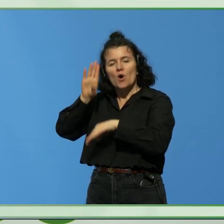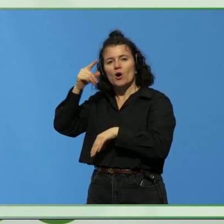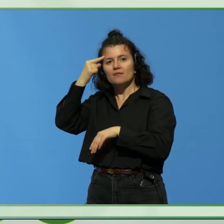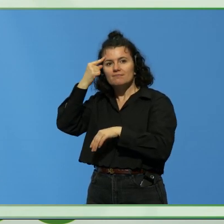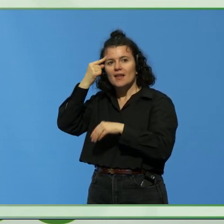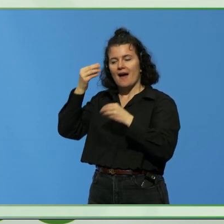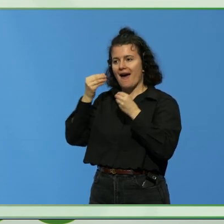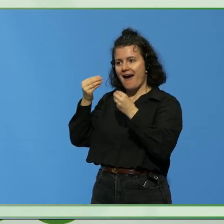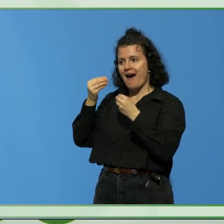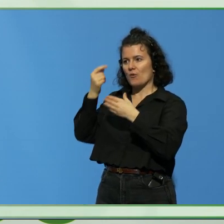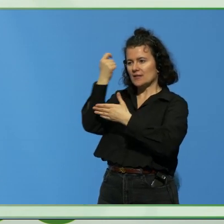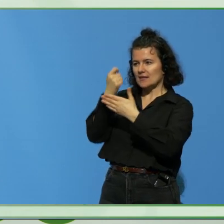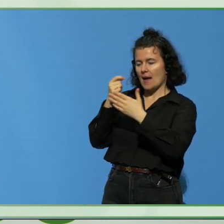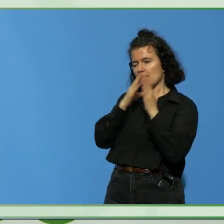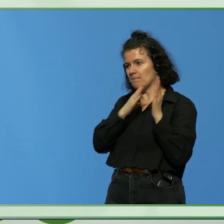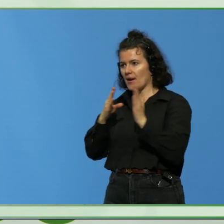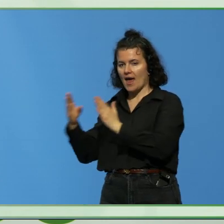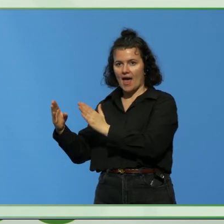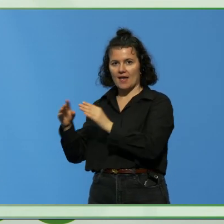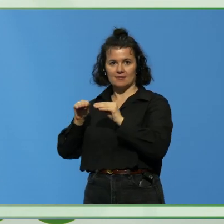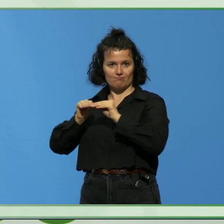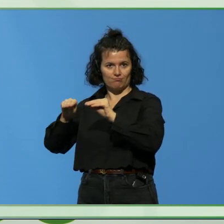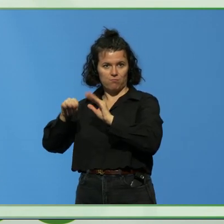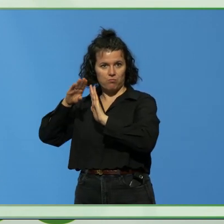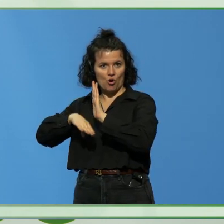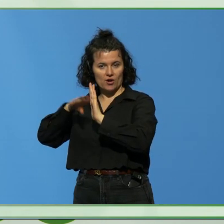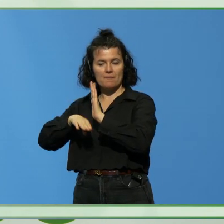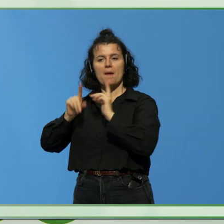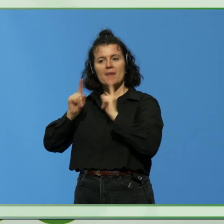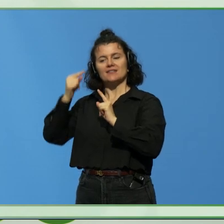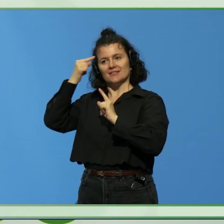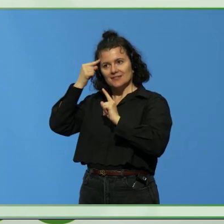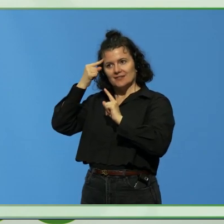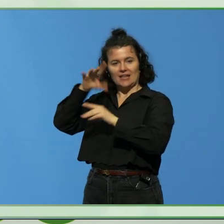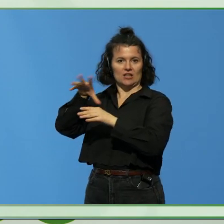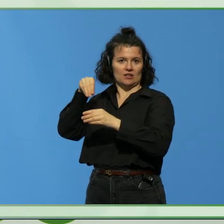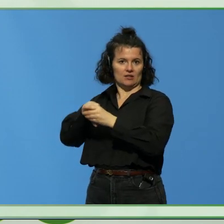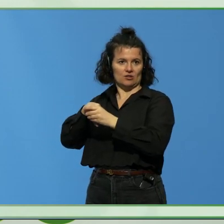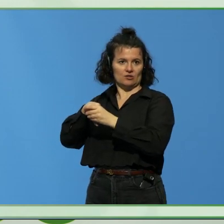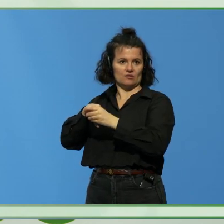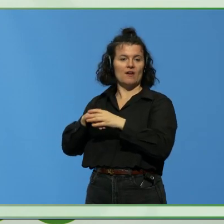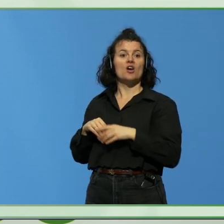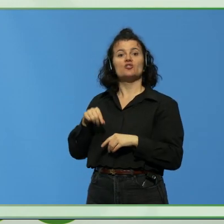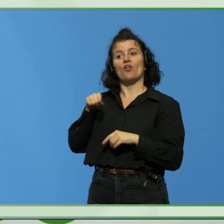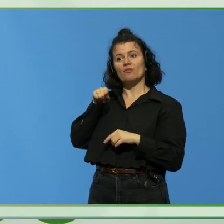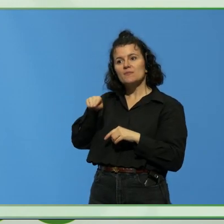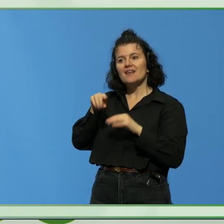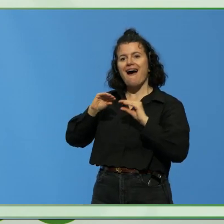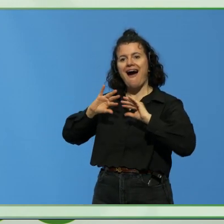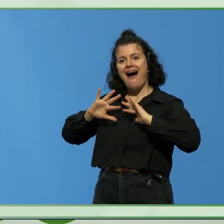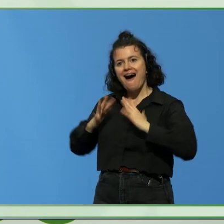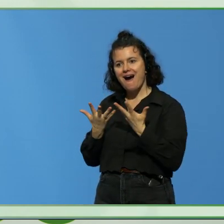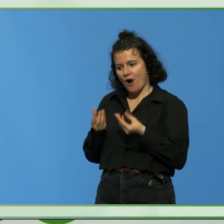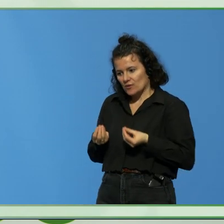by default, like as a foundation, and not like an extra layer to it. And this is where we introduced the SMART methodology.